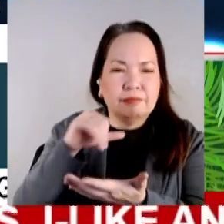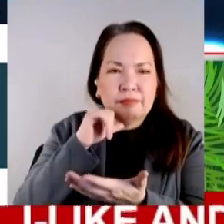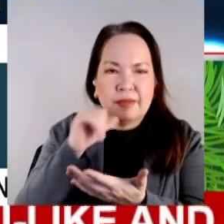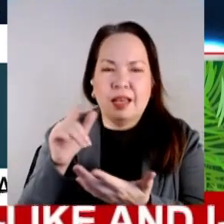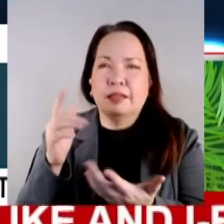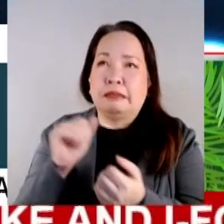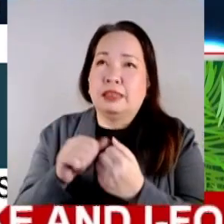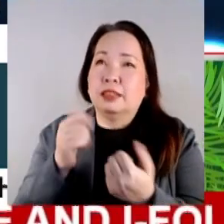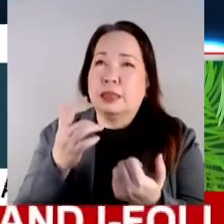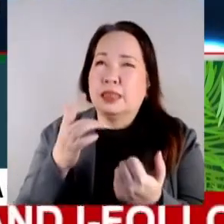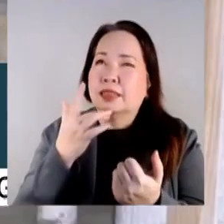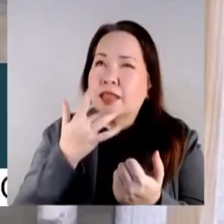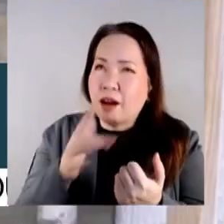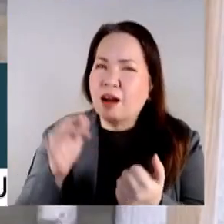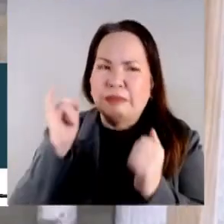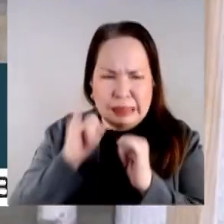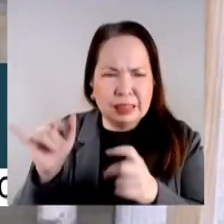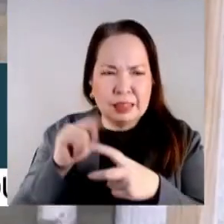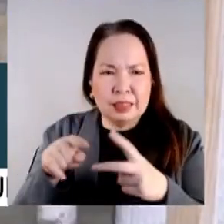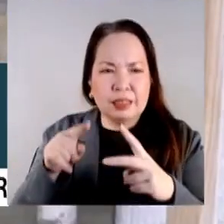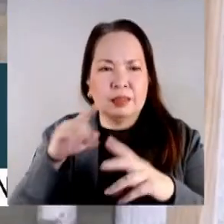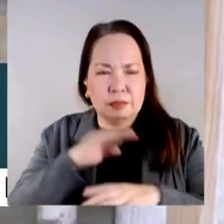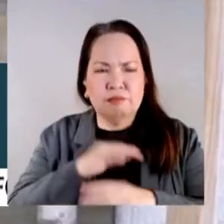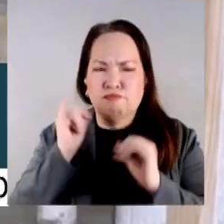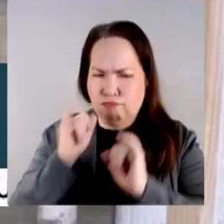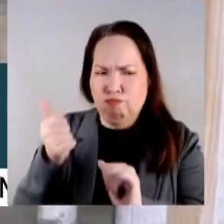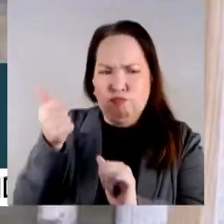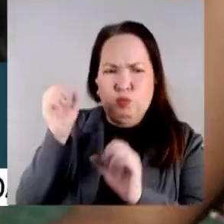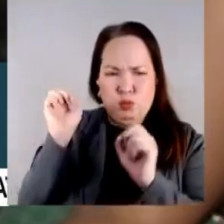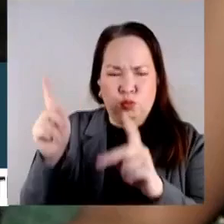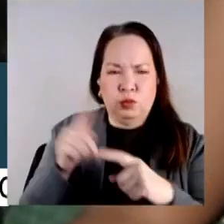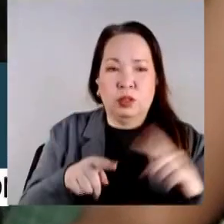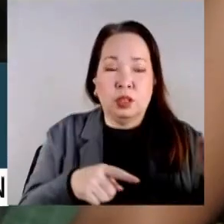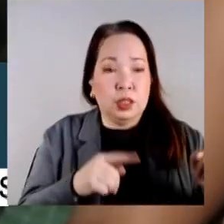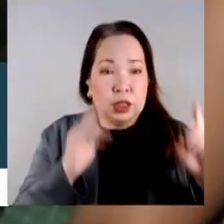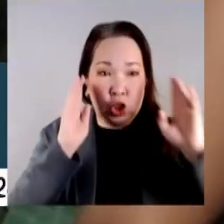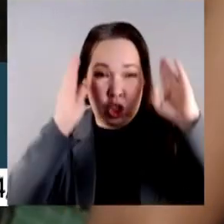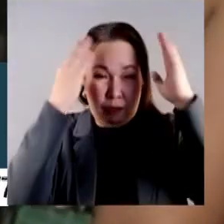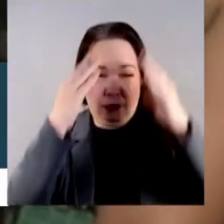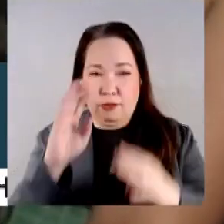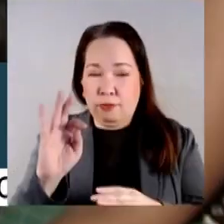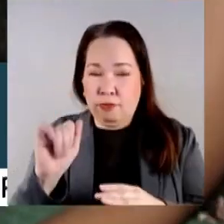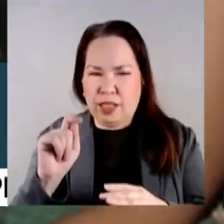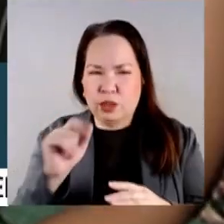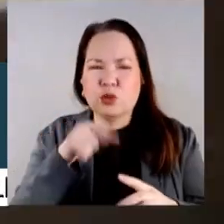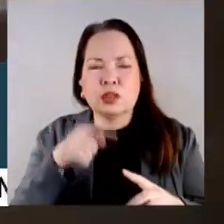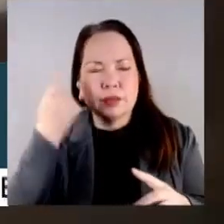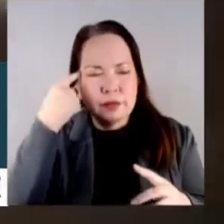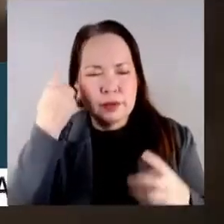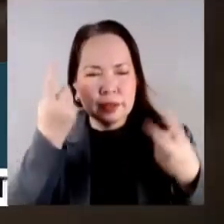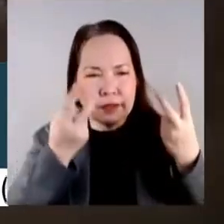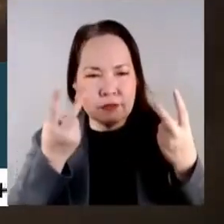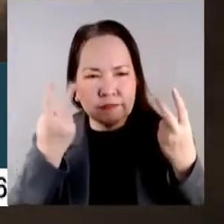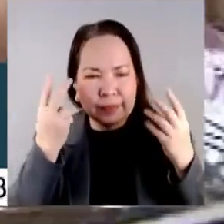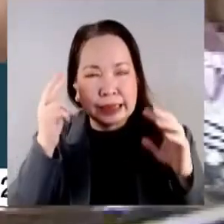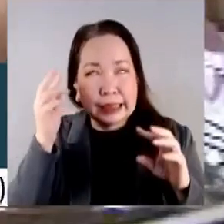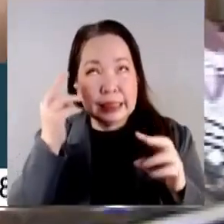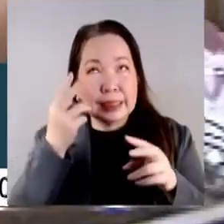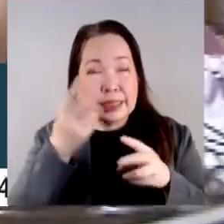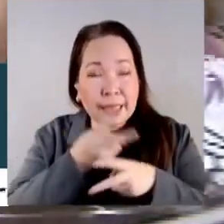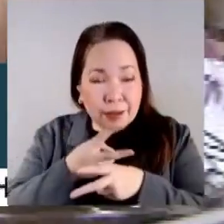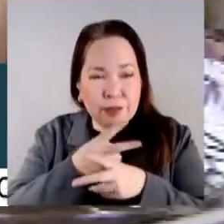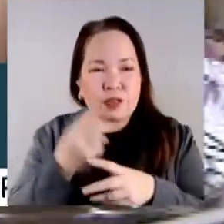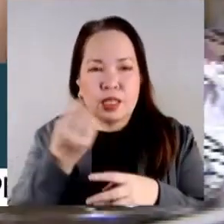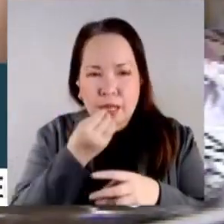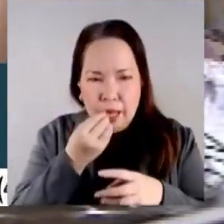and satisfying? Chef Tatong says people should practice mindful eating during parties and do away with the tradition of